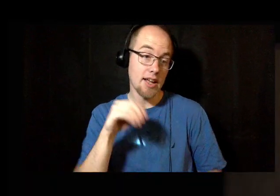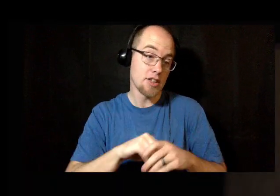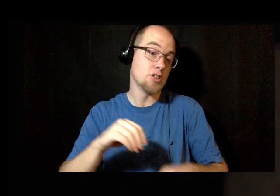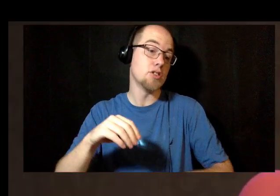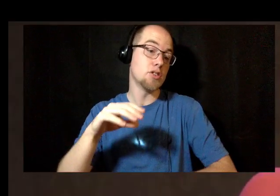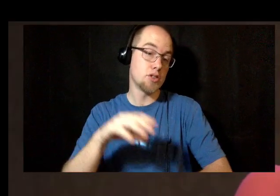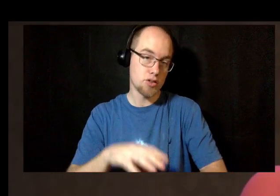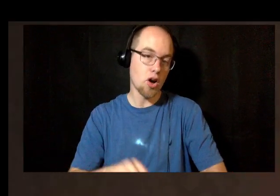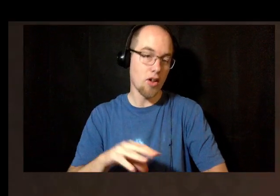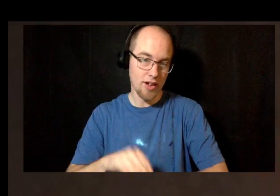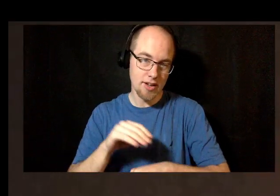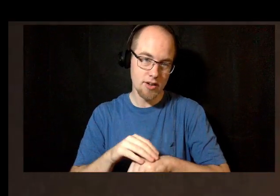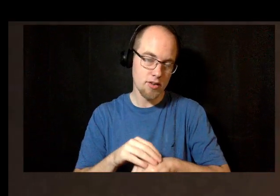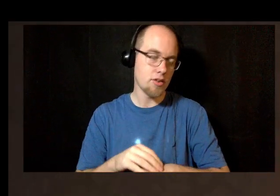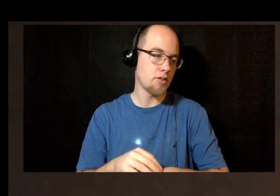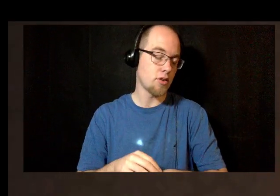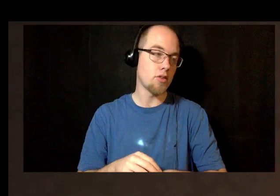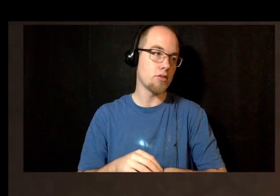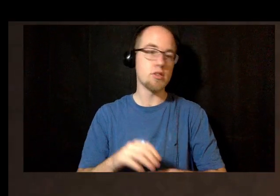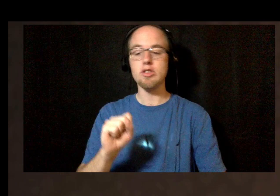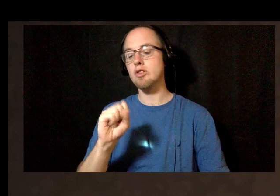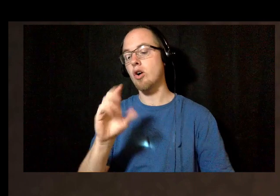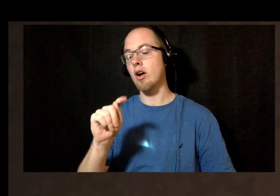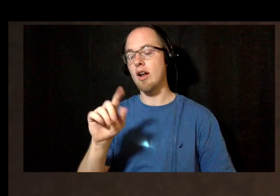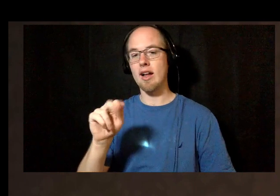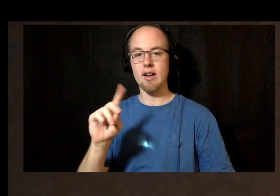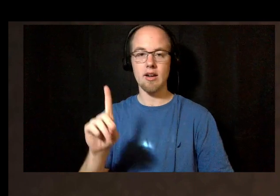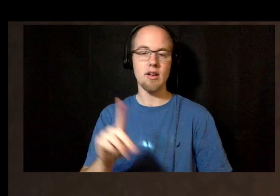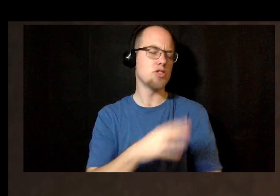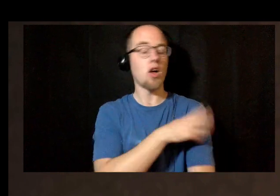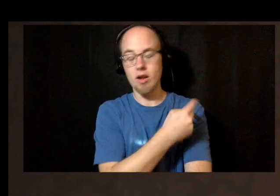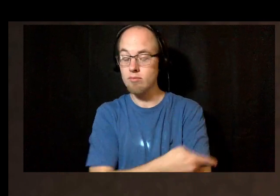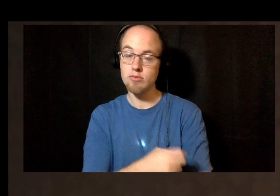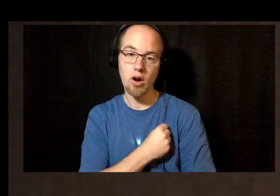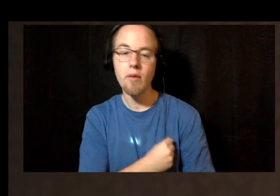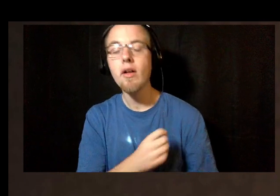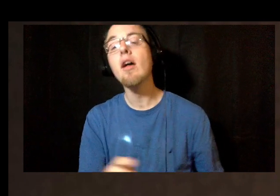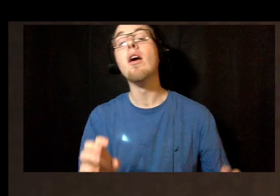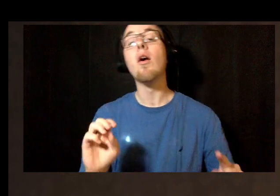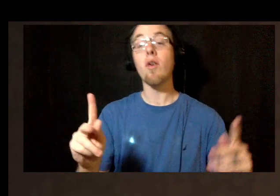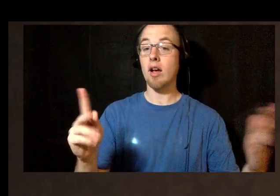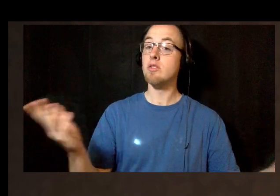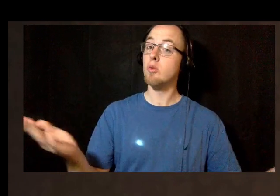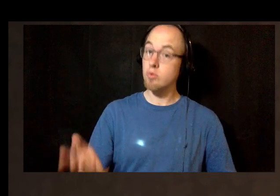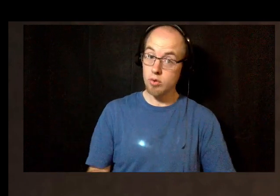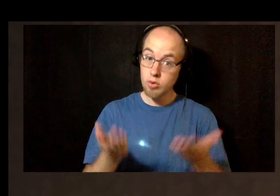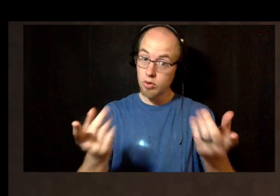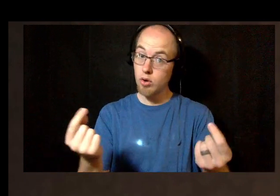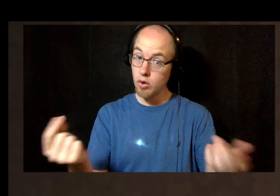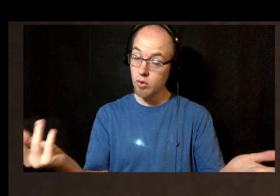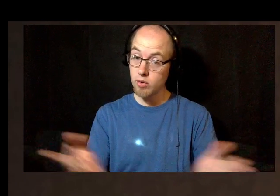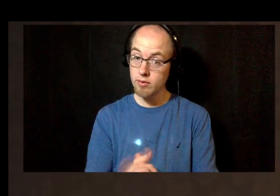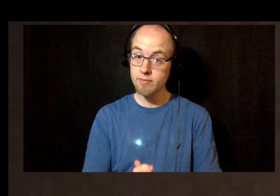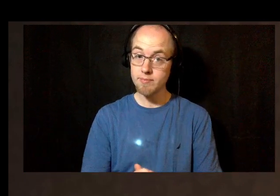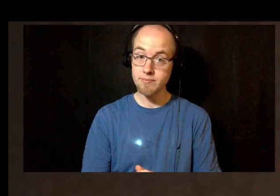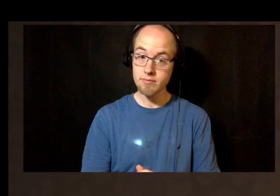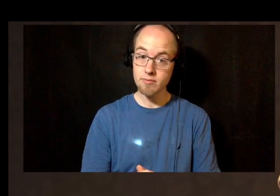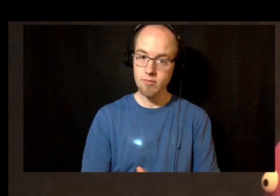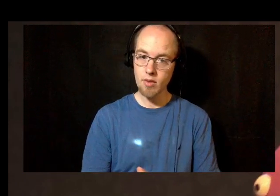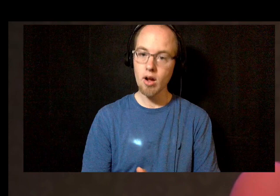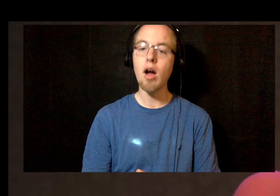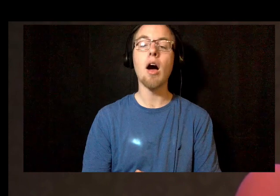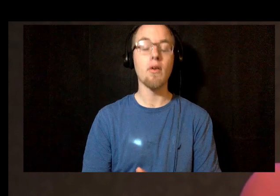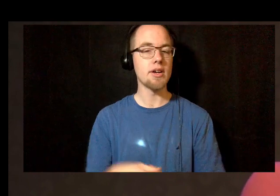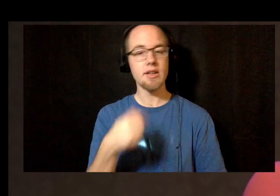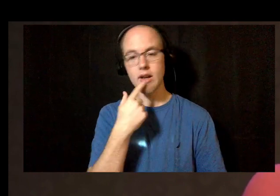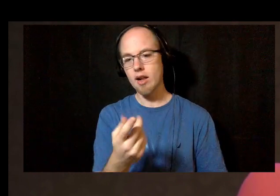They don't say that. No one has ever said that. Anyway, what I suggest we do, okay, is I'm just going to tell you a